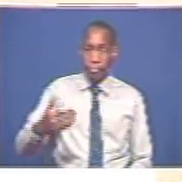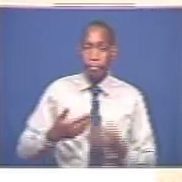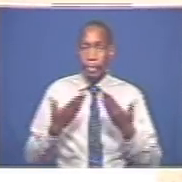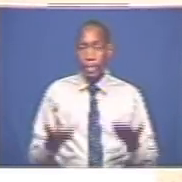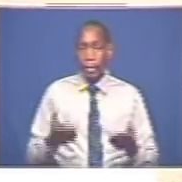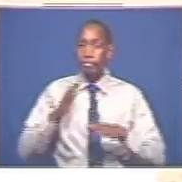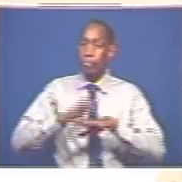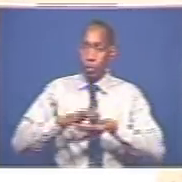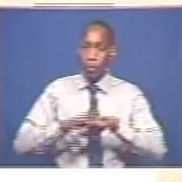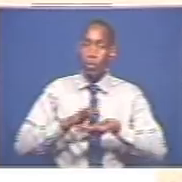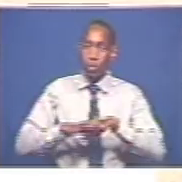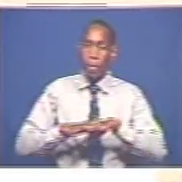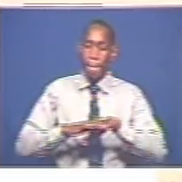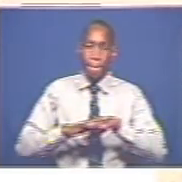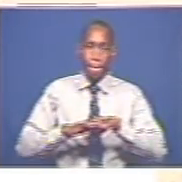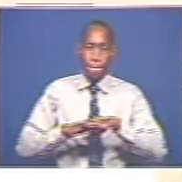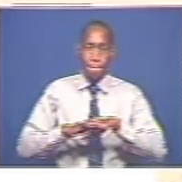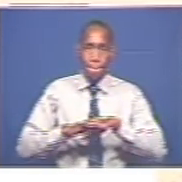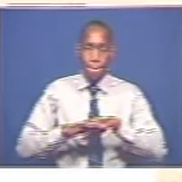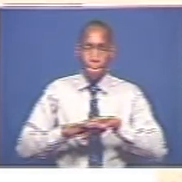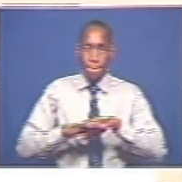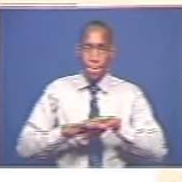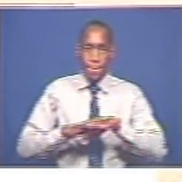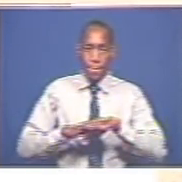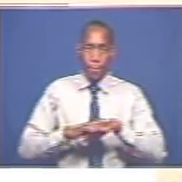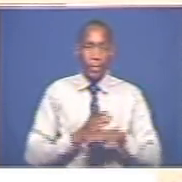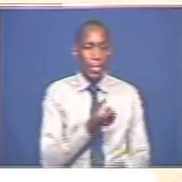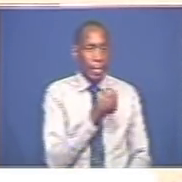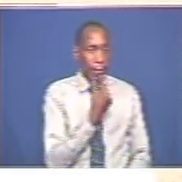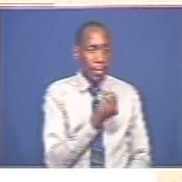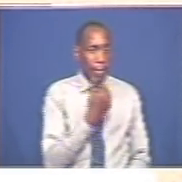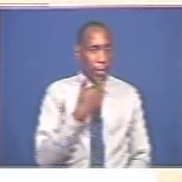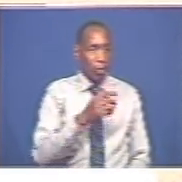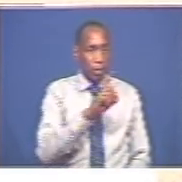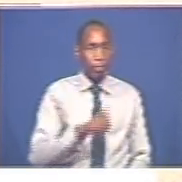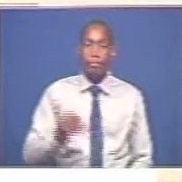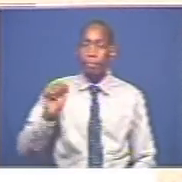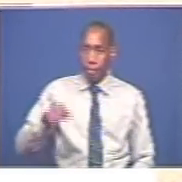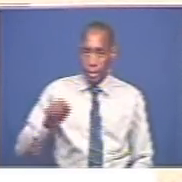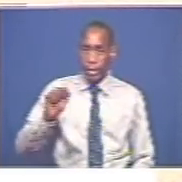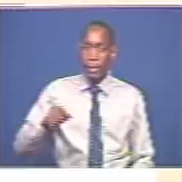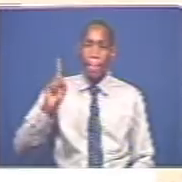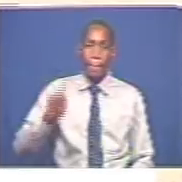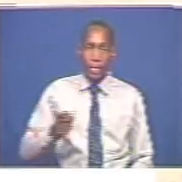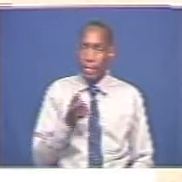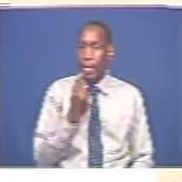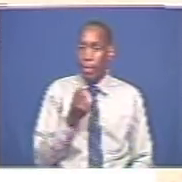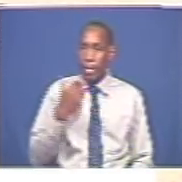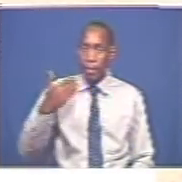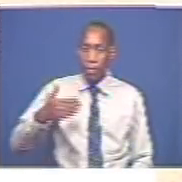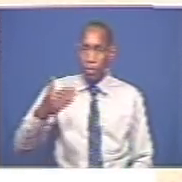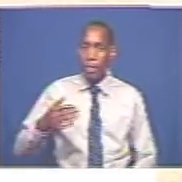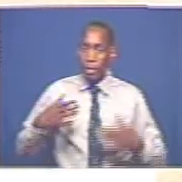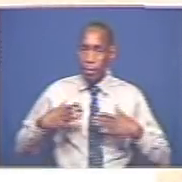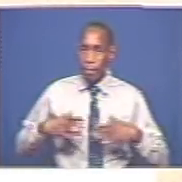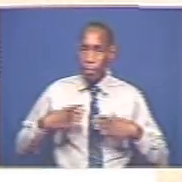so good. Yeah. Though you have to take drugs every day? Yes, I have to take drugs every day. People around you, except